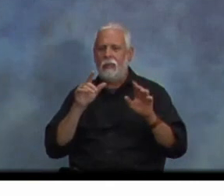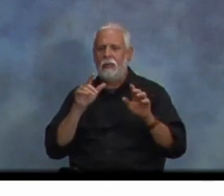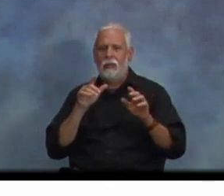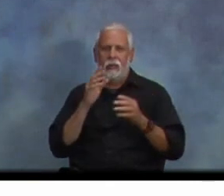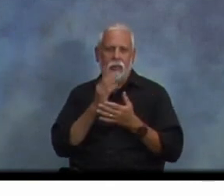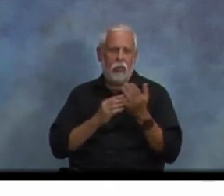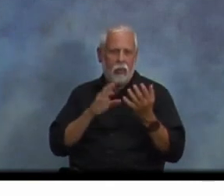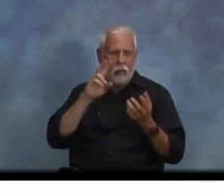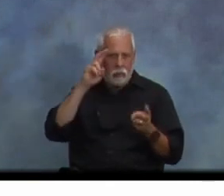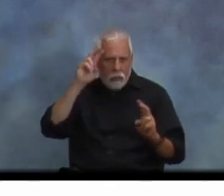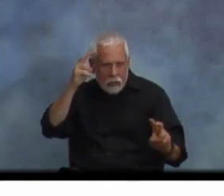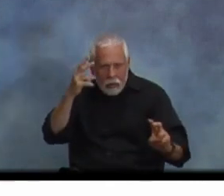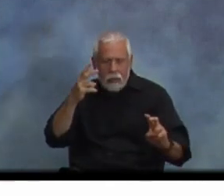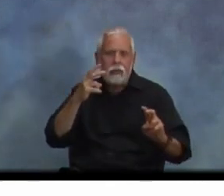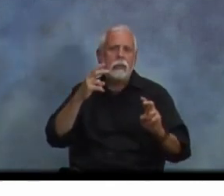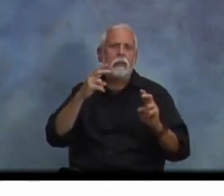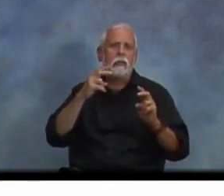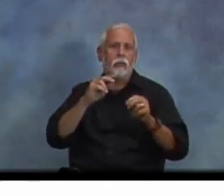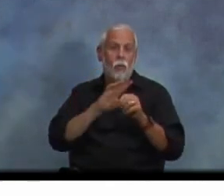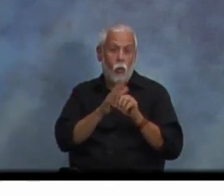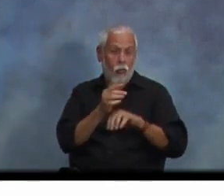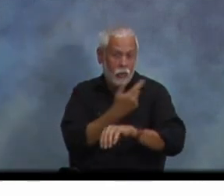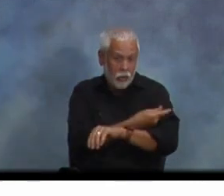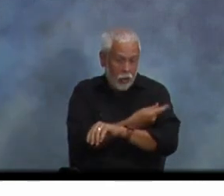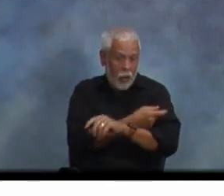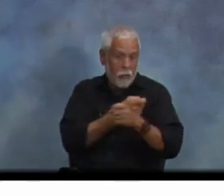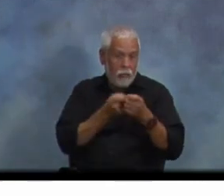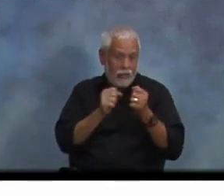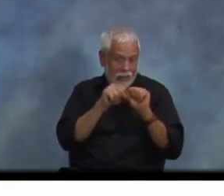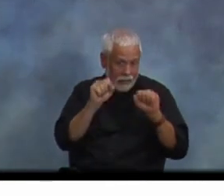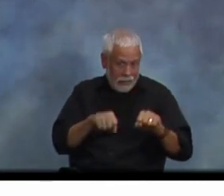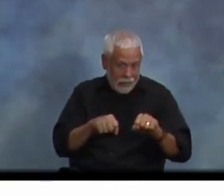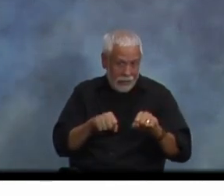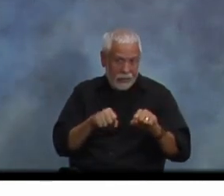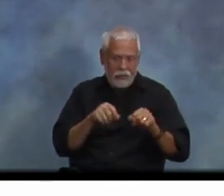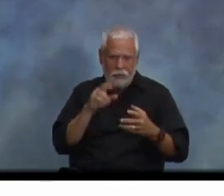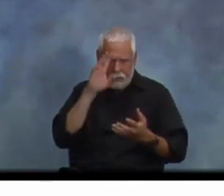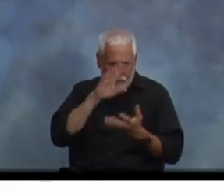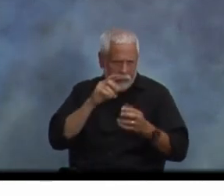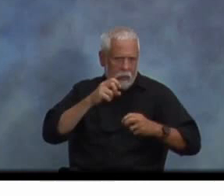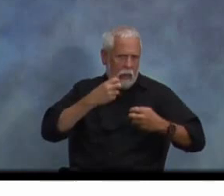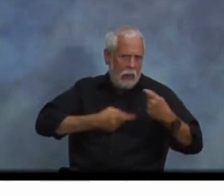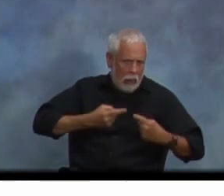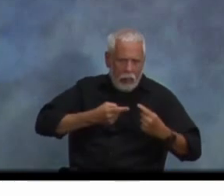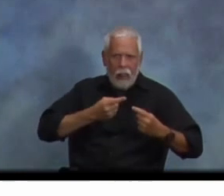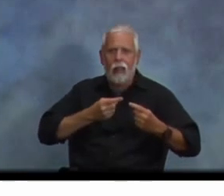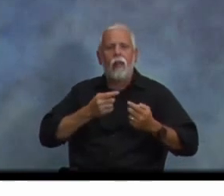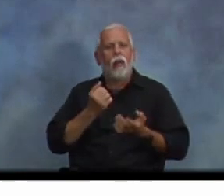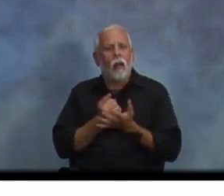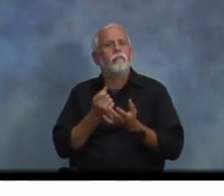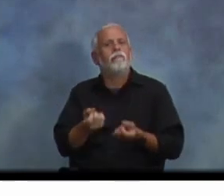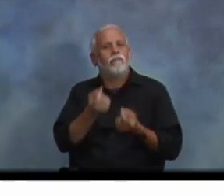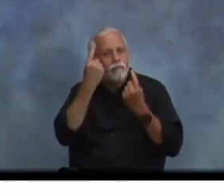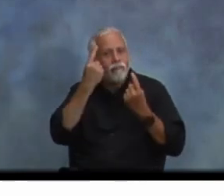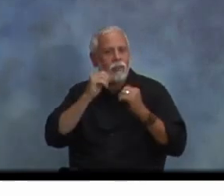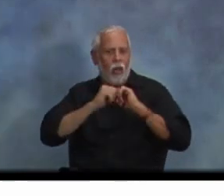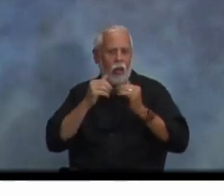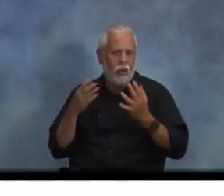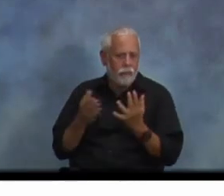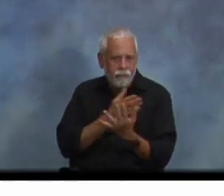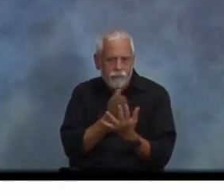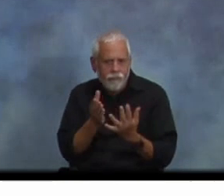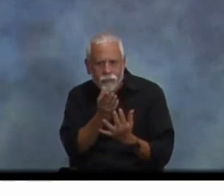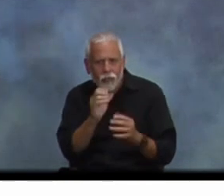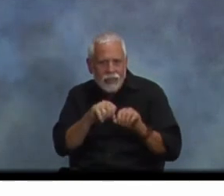of the perceptions of the COVID vaccine management system as being sort of arduous and hard, helping people understand how they can navigate